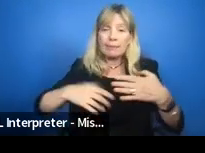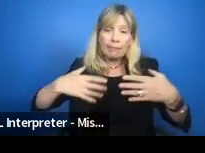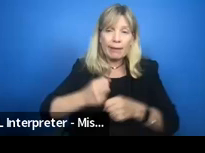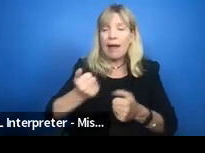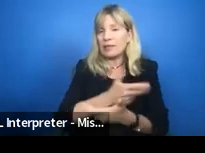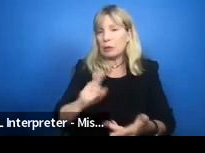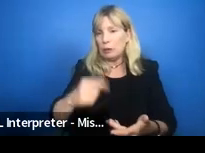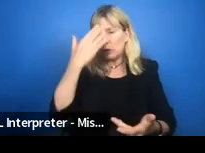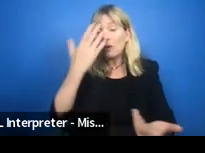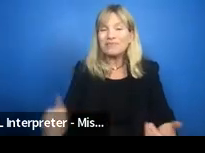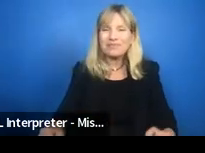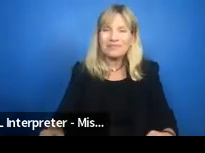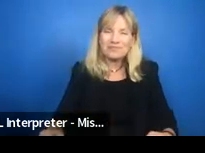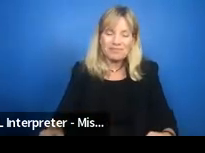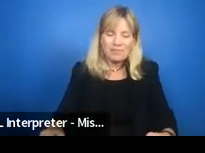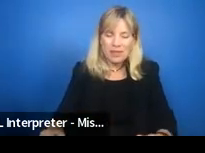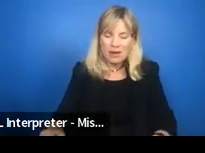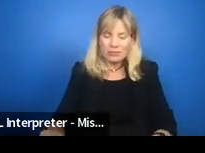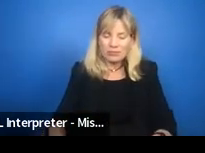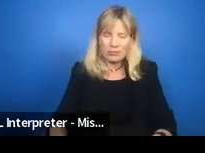need to know.